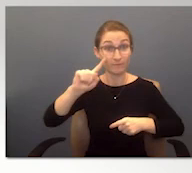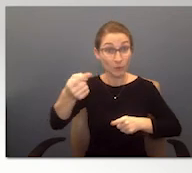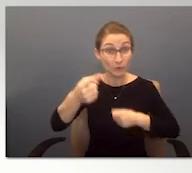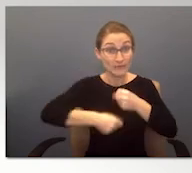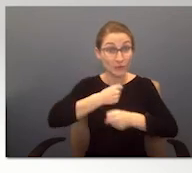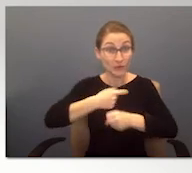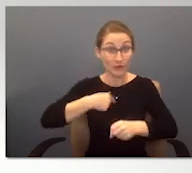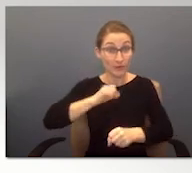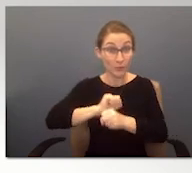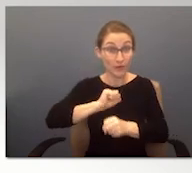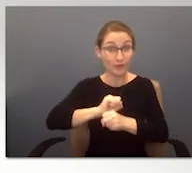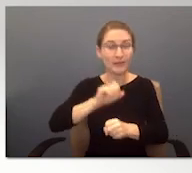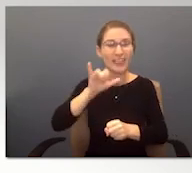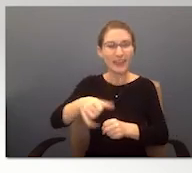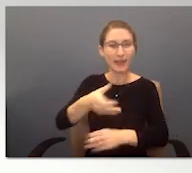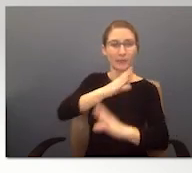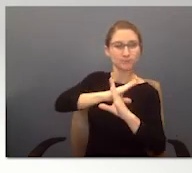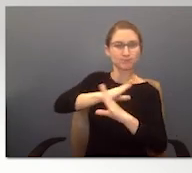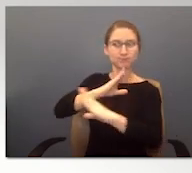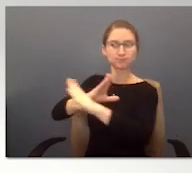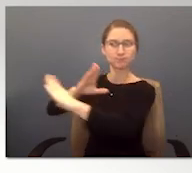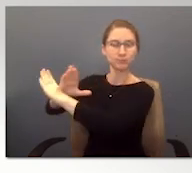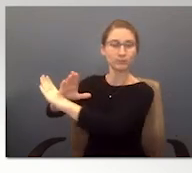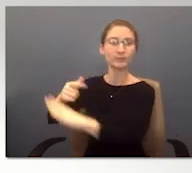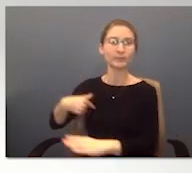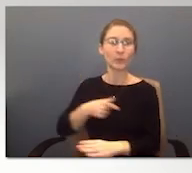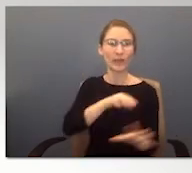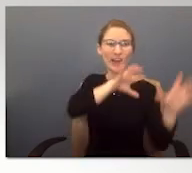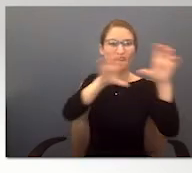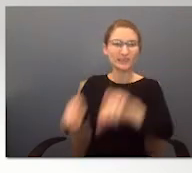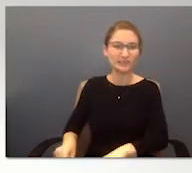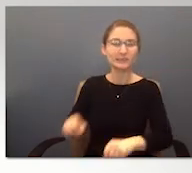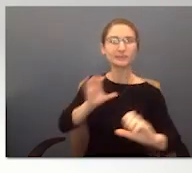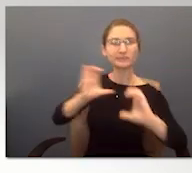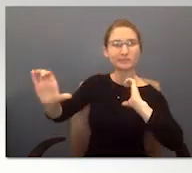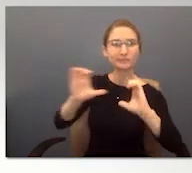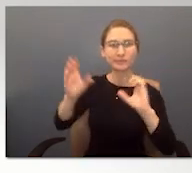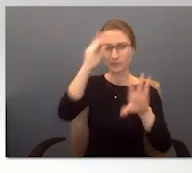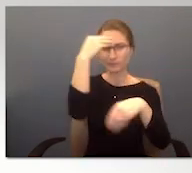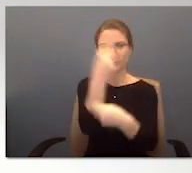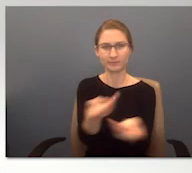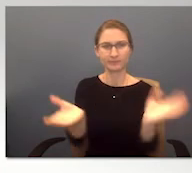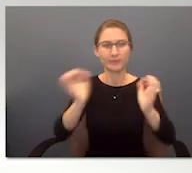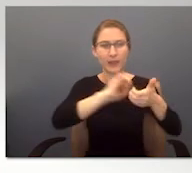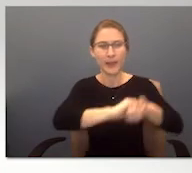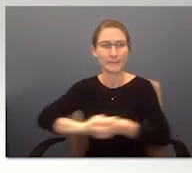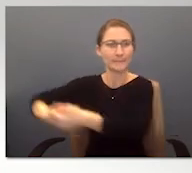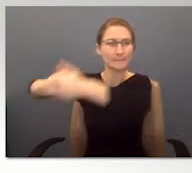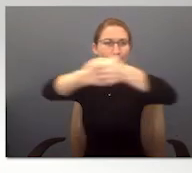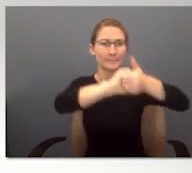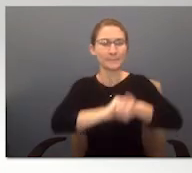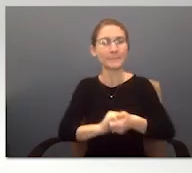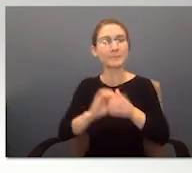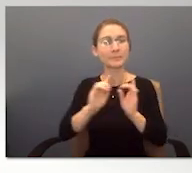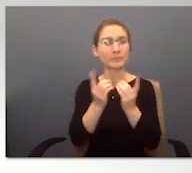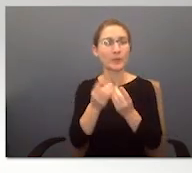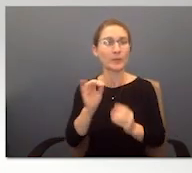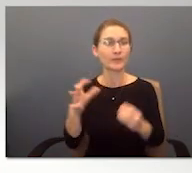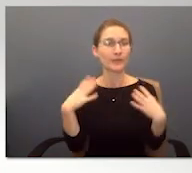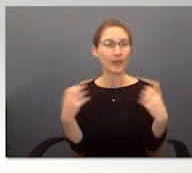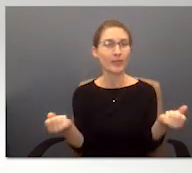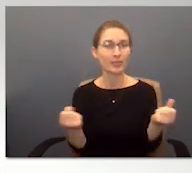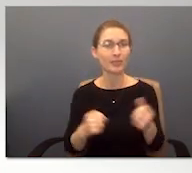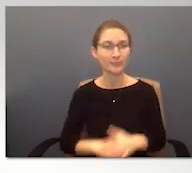we're actively trying to break down those silos, communicate, and really get the most out of the Department of Health for